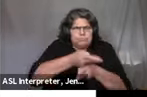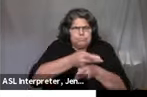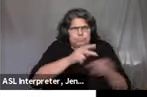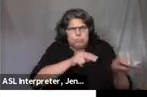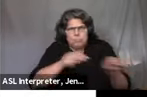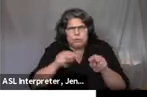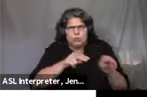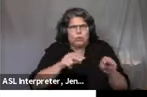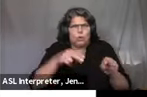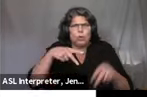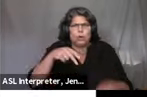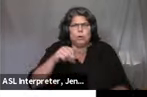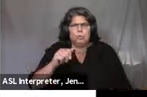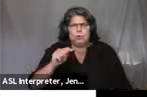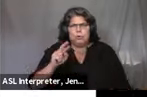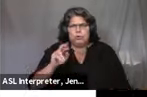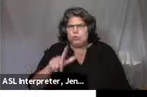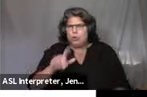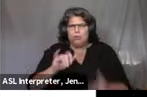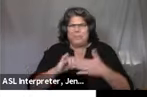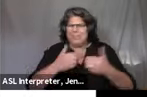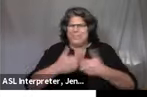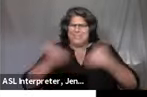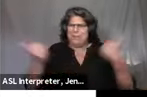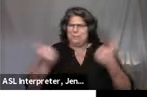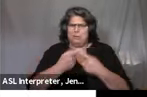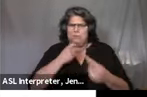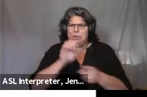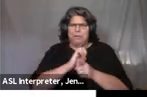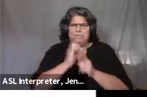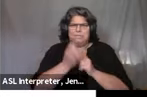of outside the scope of the environmental review document.